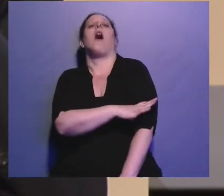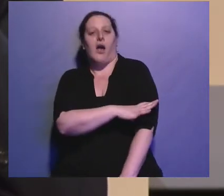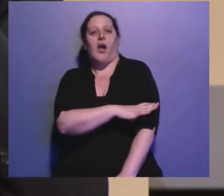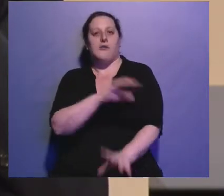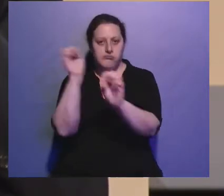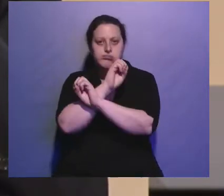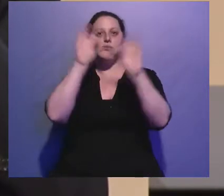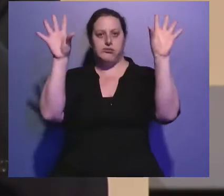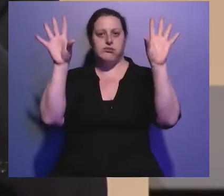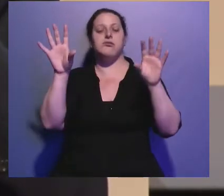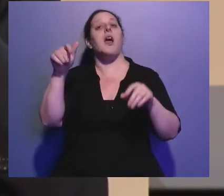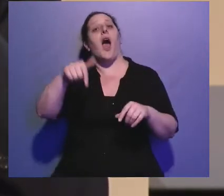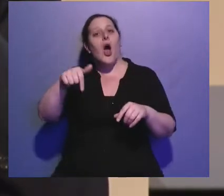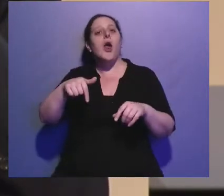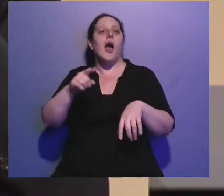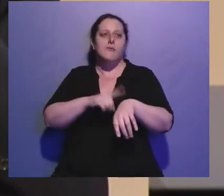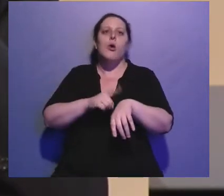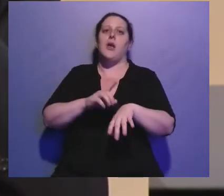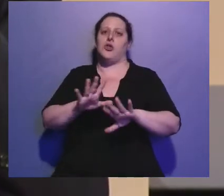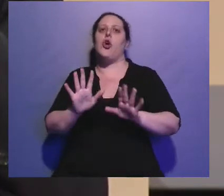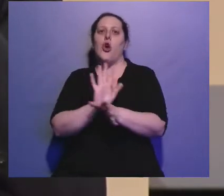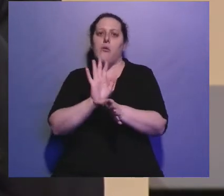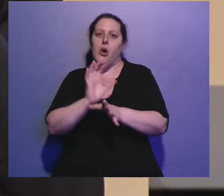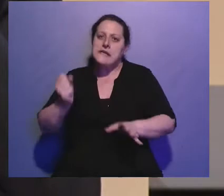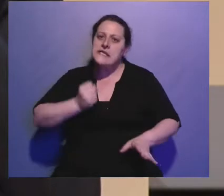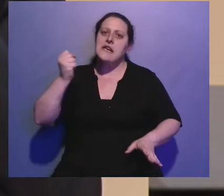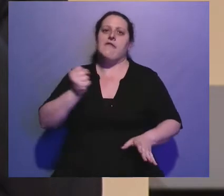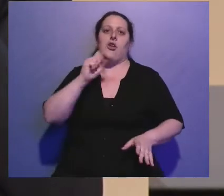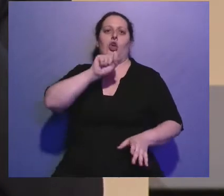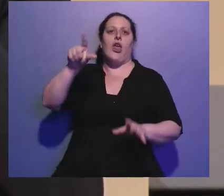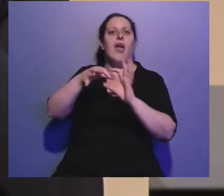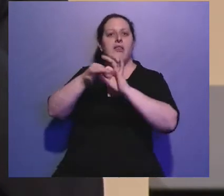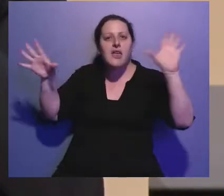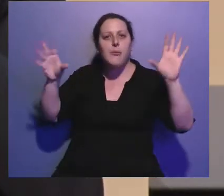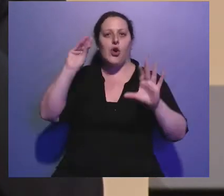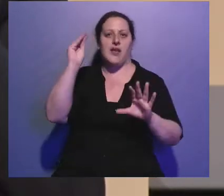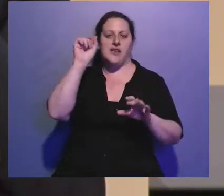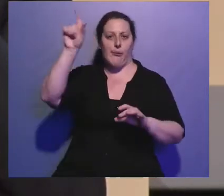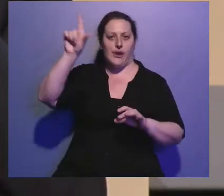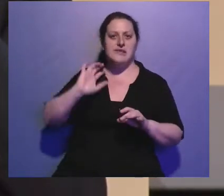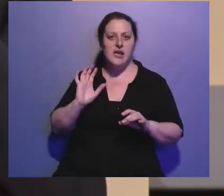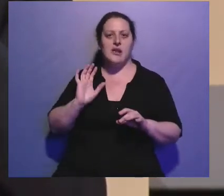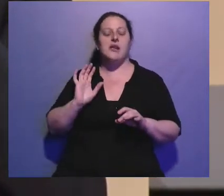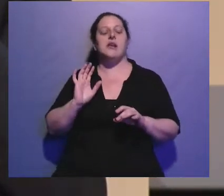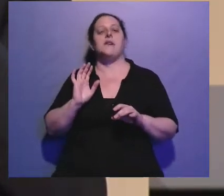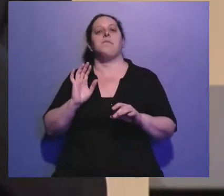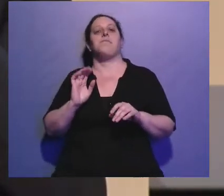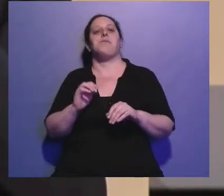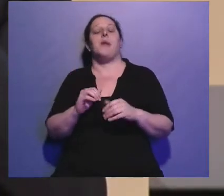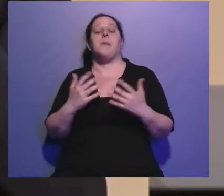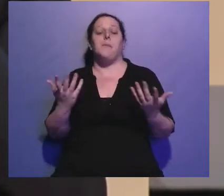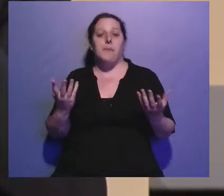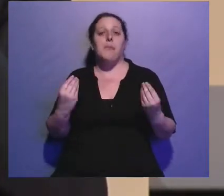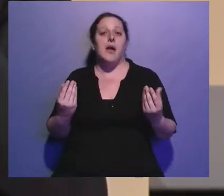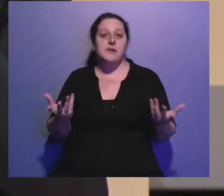by public opinion. As I said, we are going through many challenges